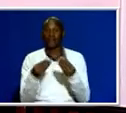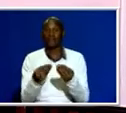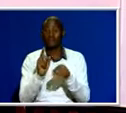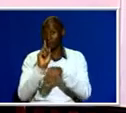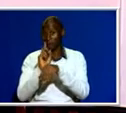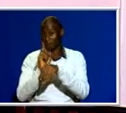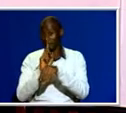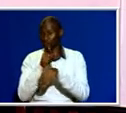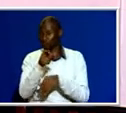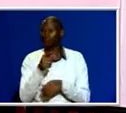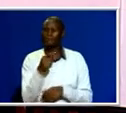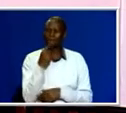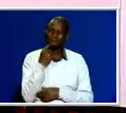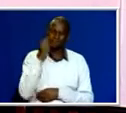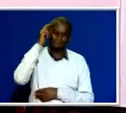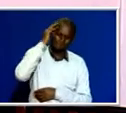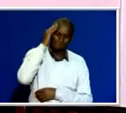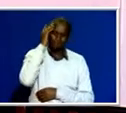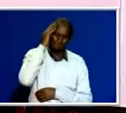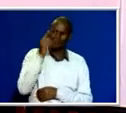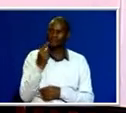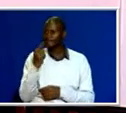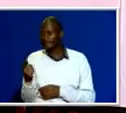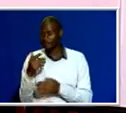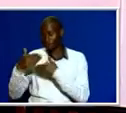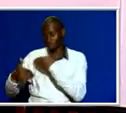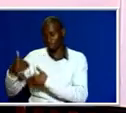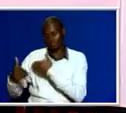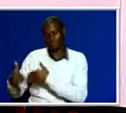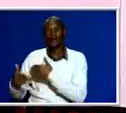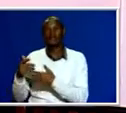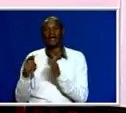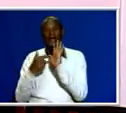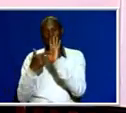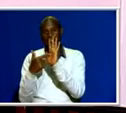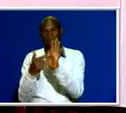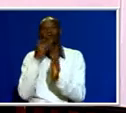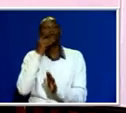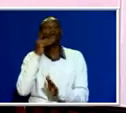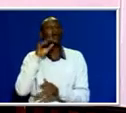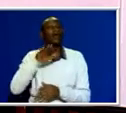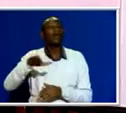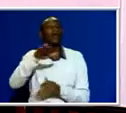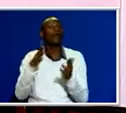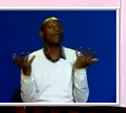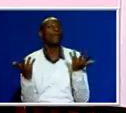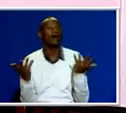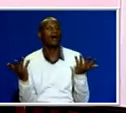minute to tell somebody next to you examples of dry areas.